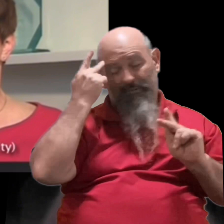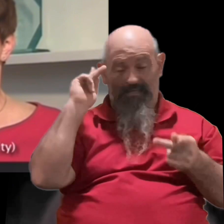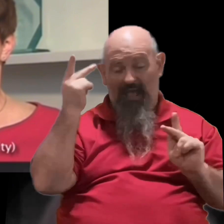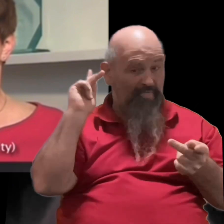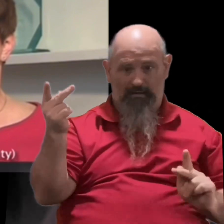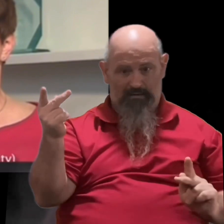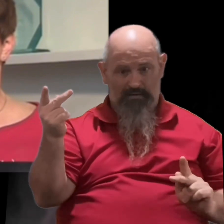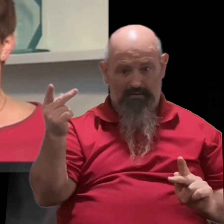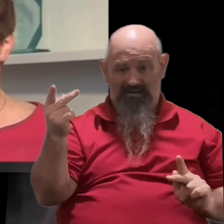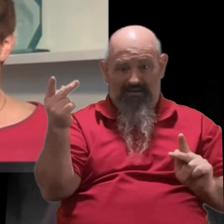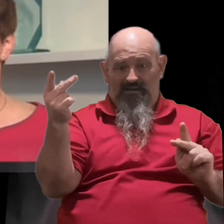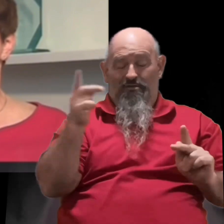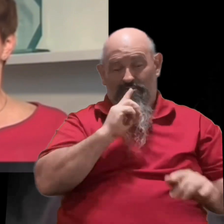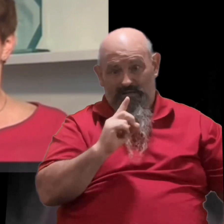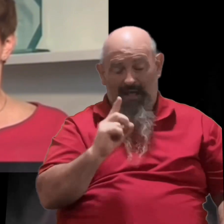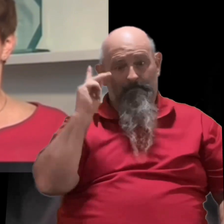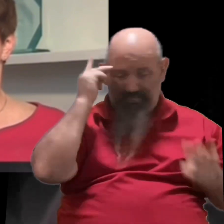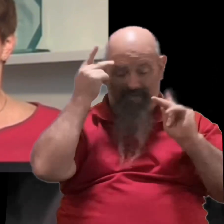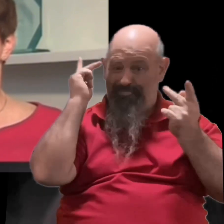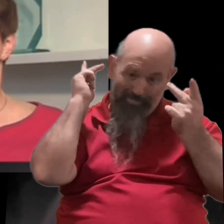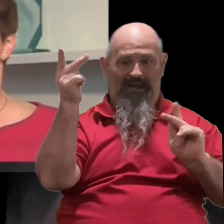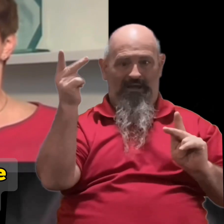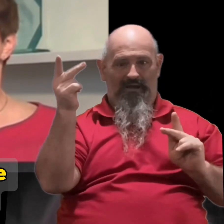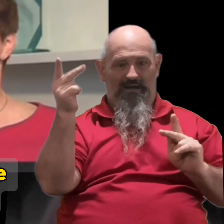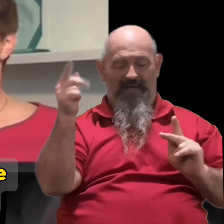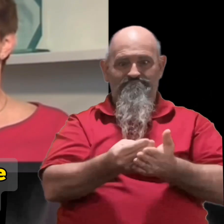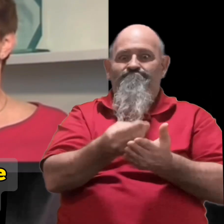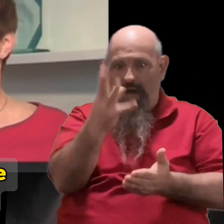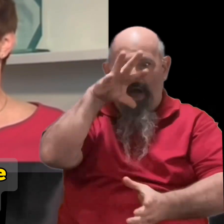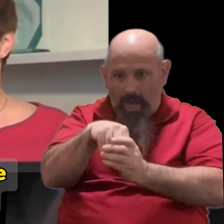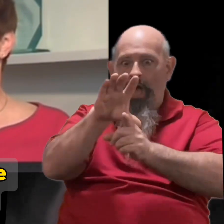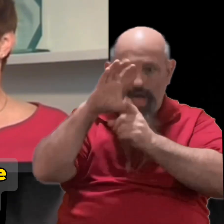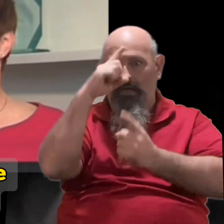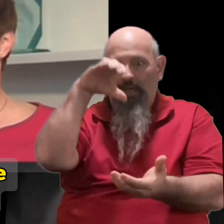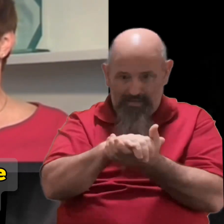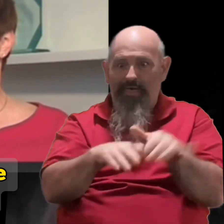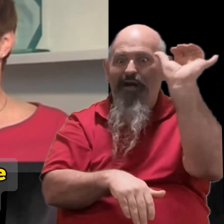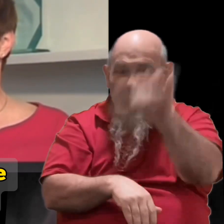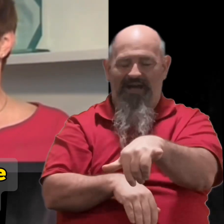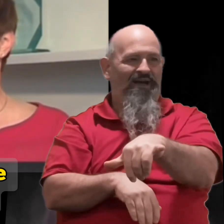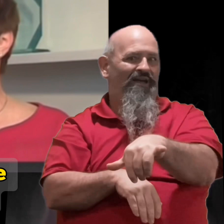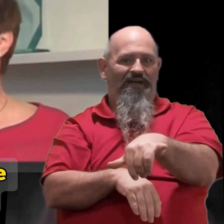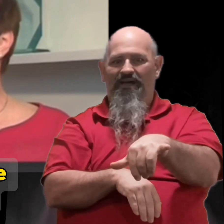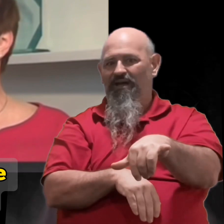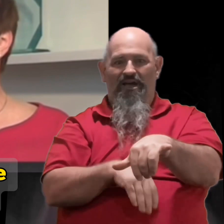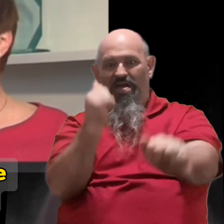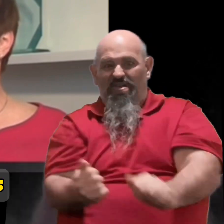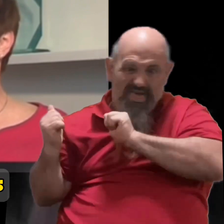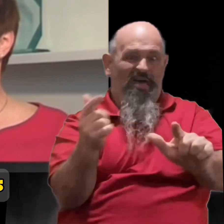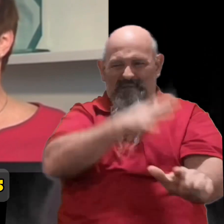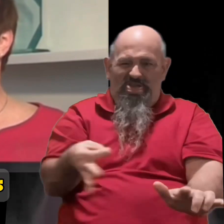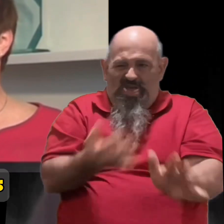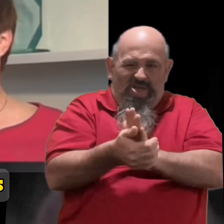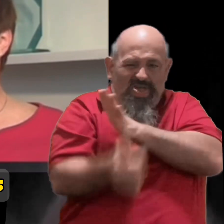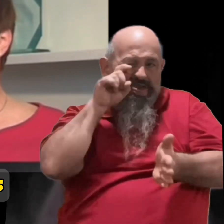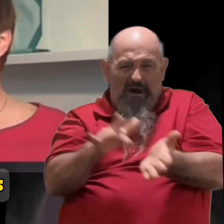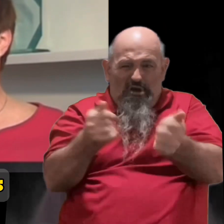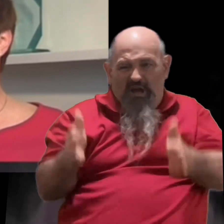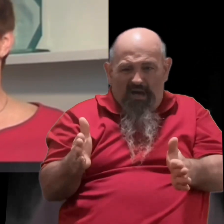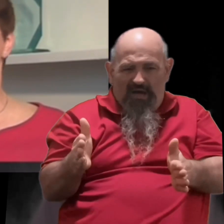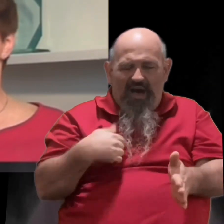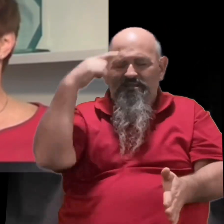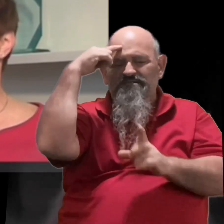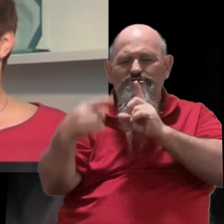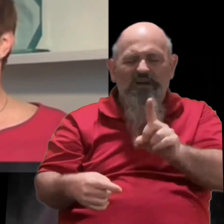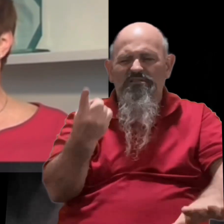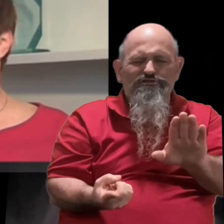pathetic. Really pathetic. That is buying into the culture that all men are potential abusers.